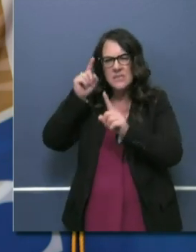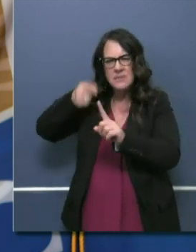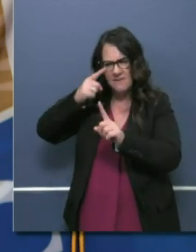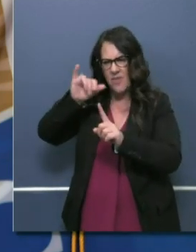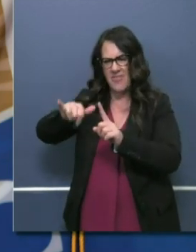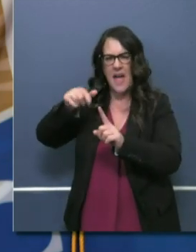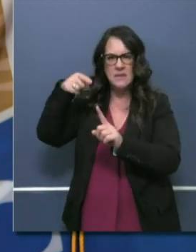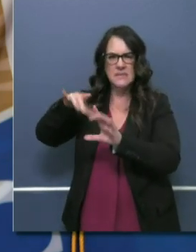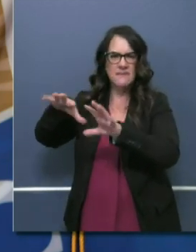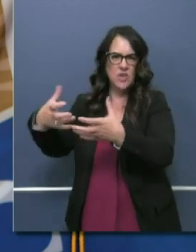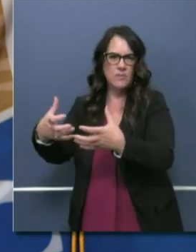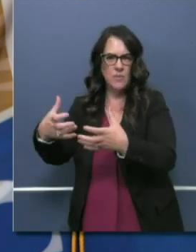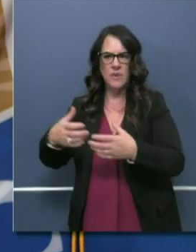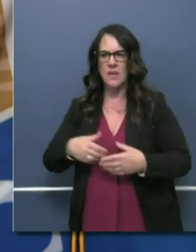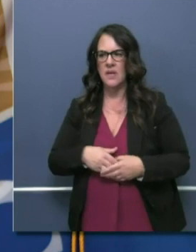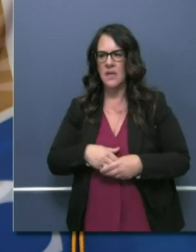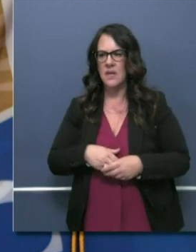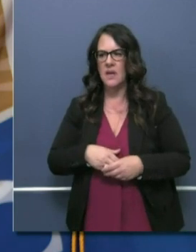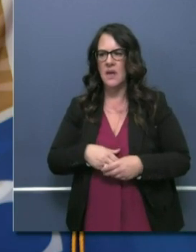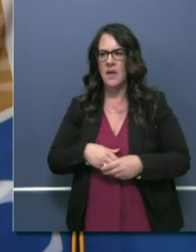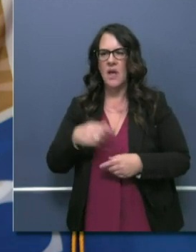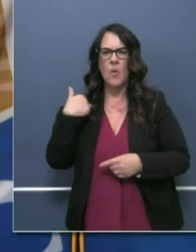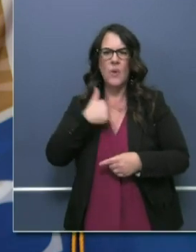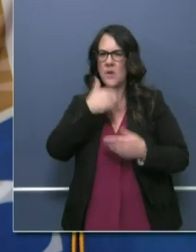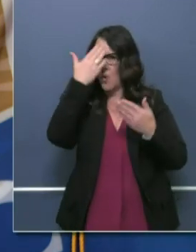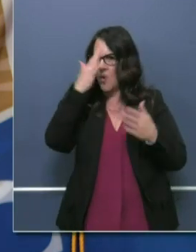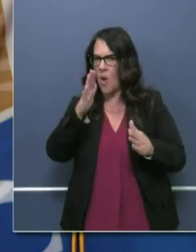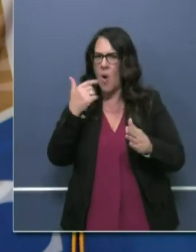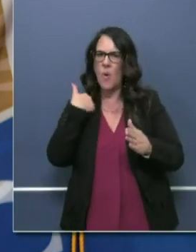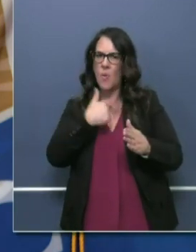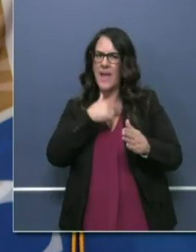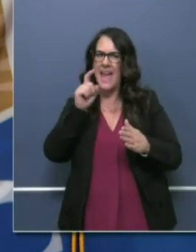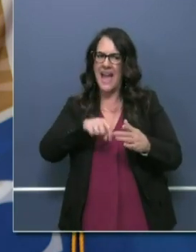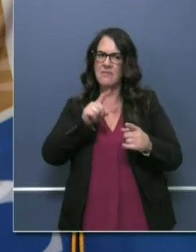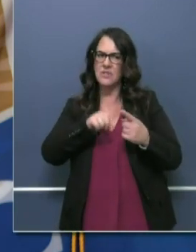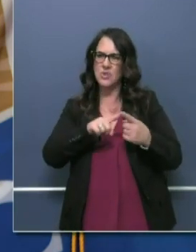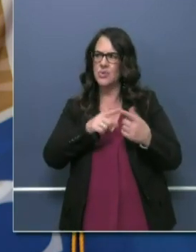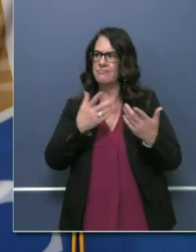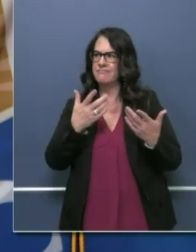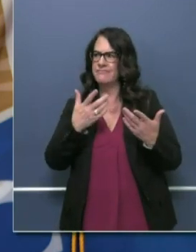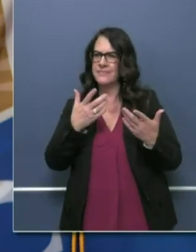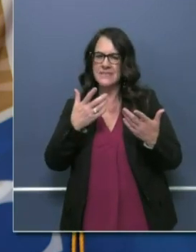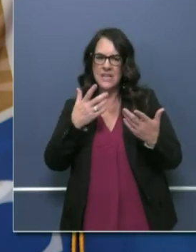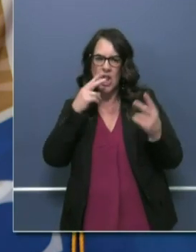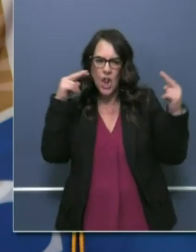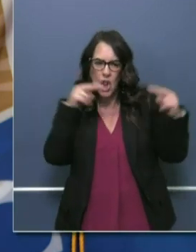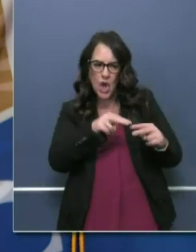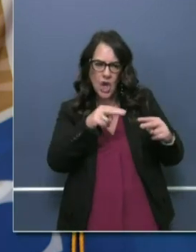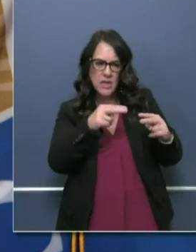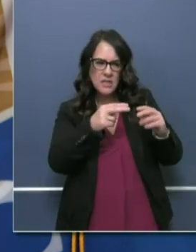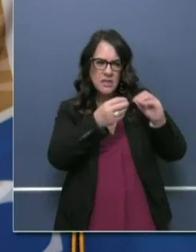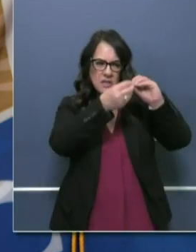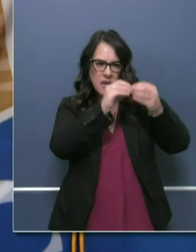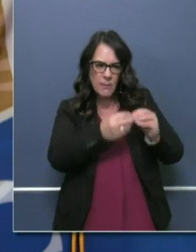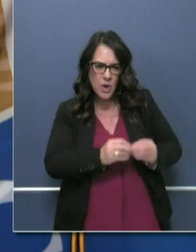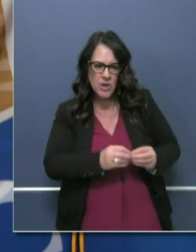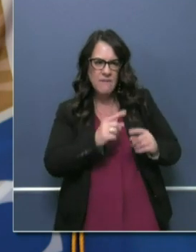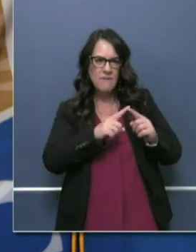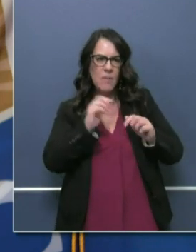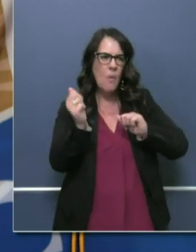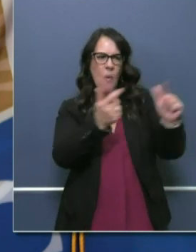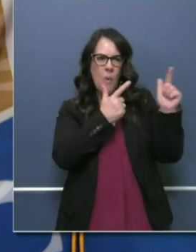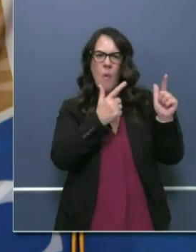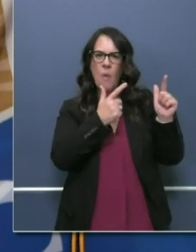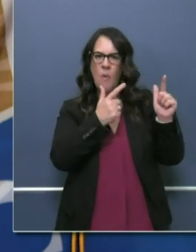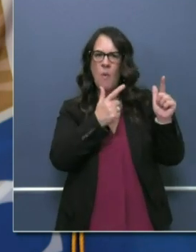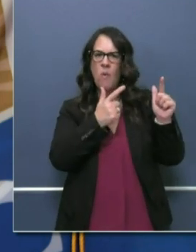readily available to the state. We have to sort of pull what information we can from local government. I'll give you an update